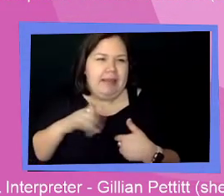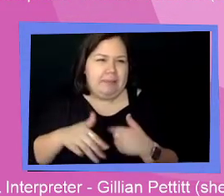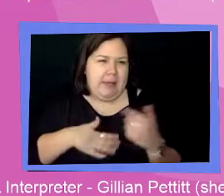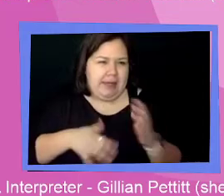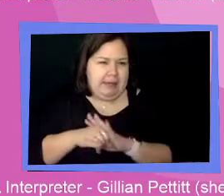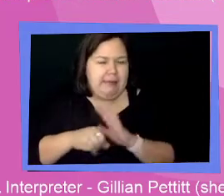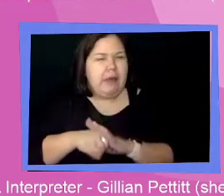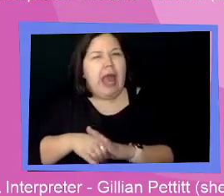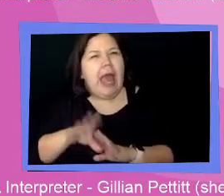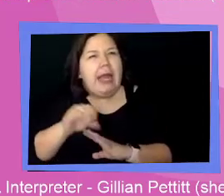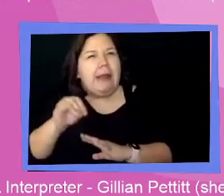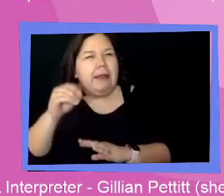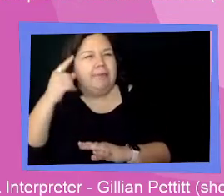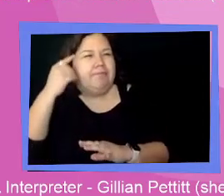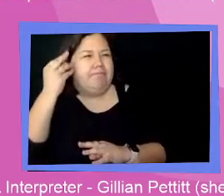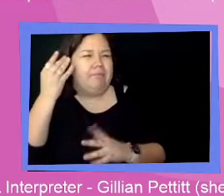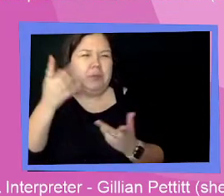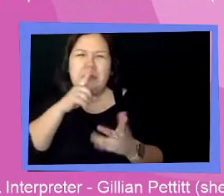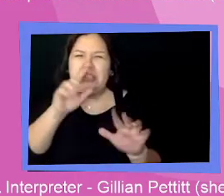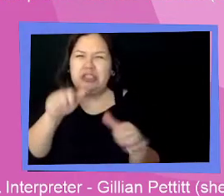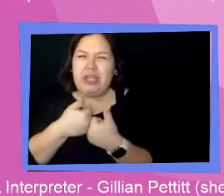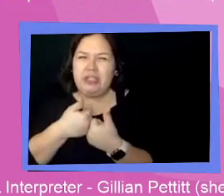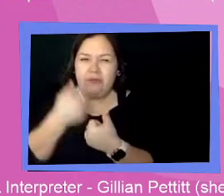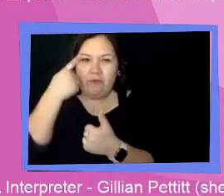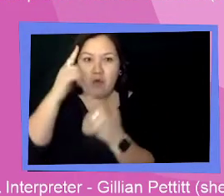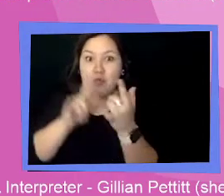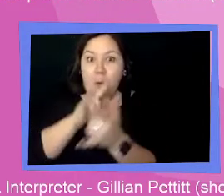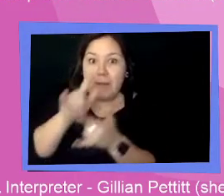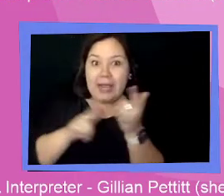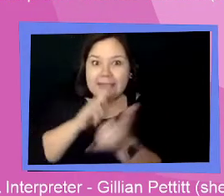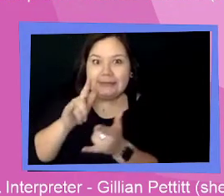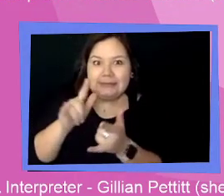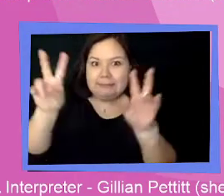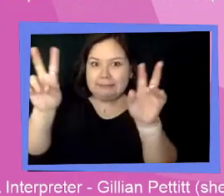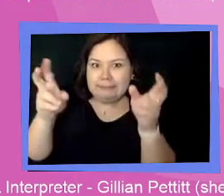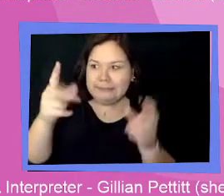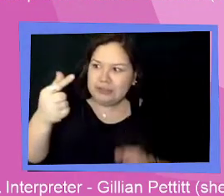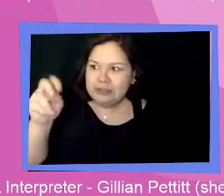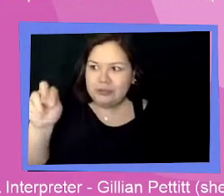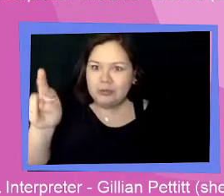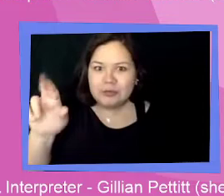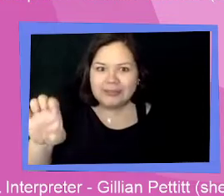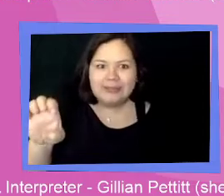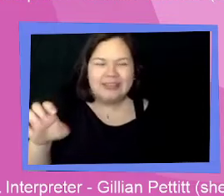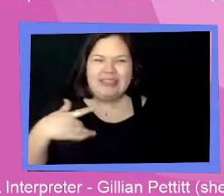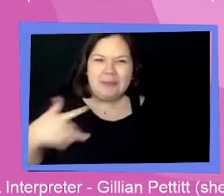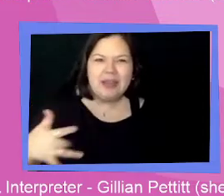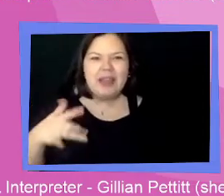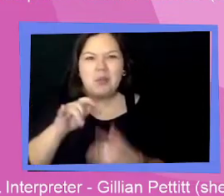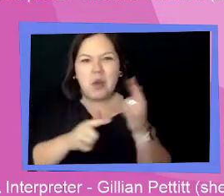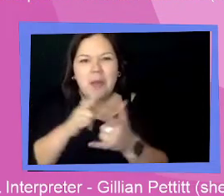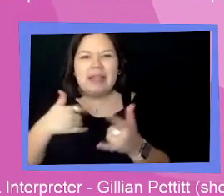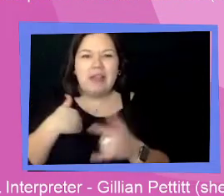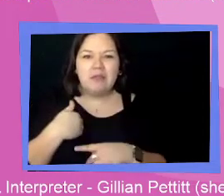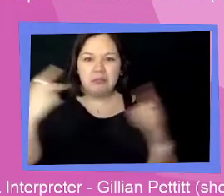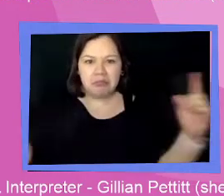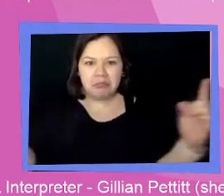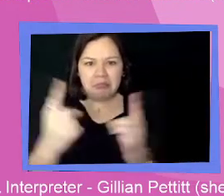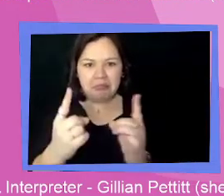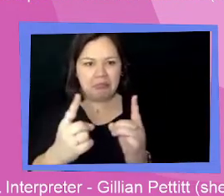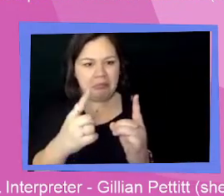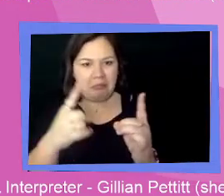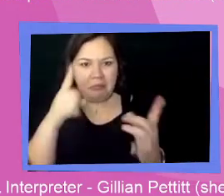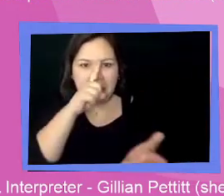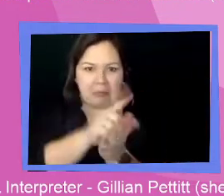world. Like, romance as a genre is very much one person, two people, they're together, happy ending forever. So in my third book,